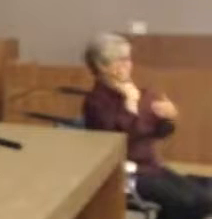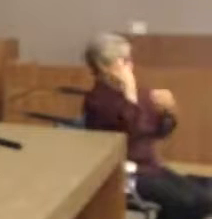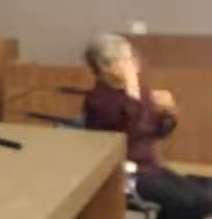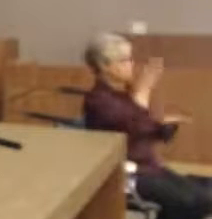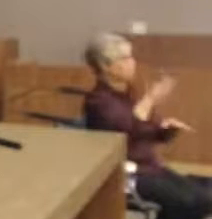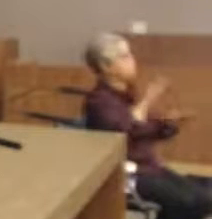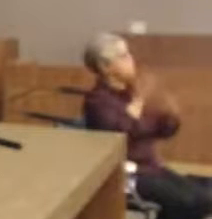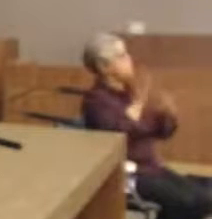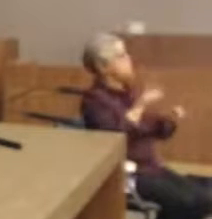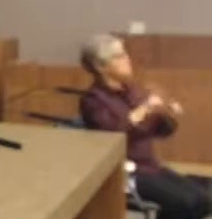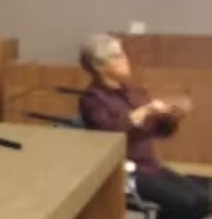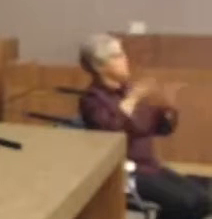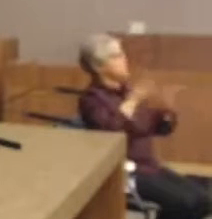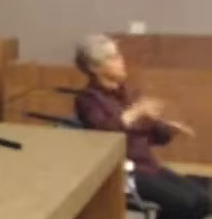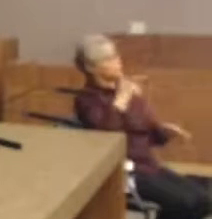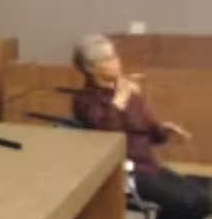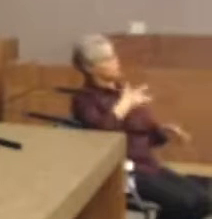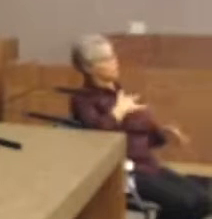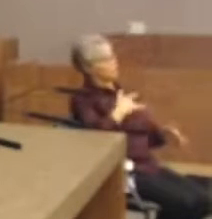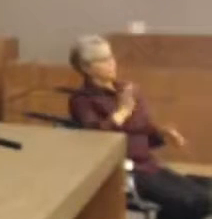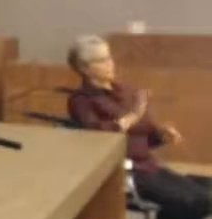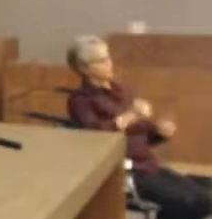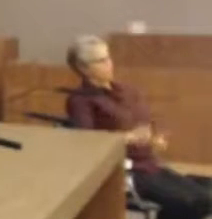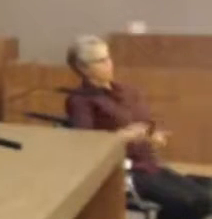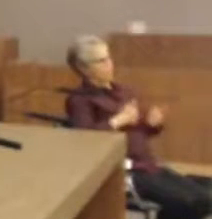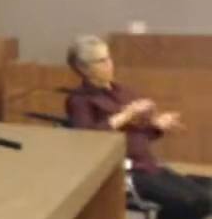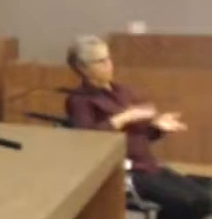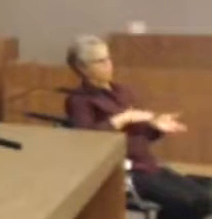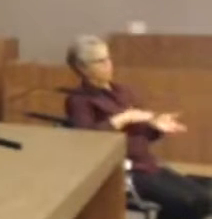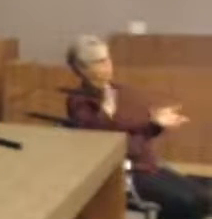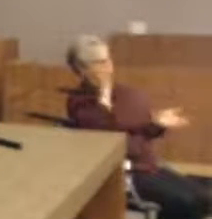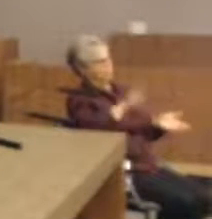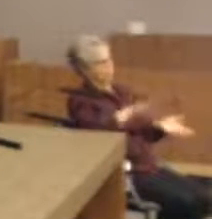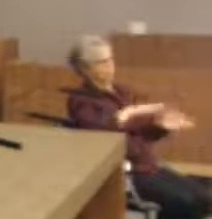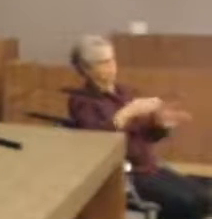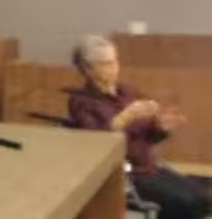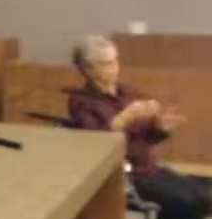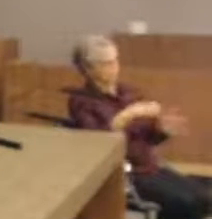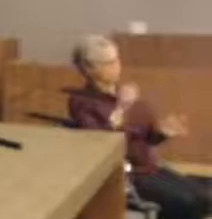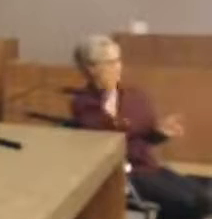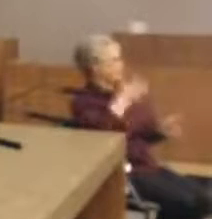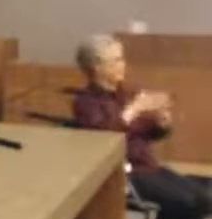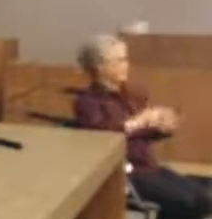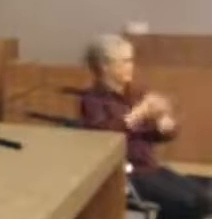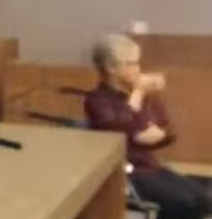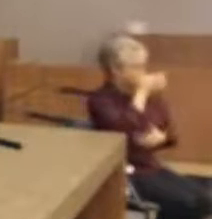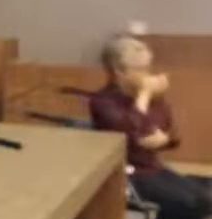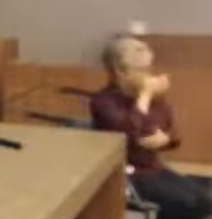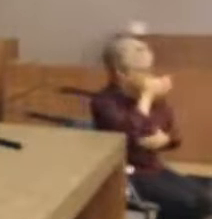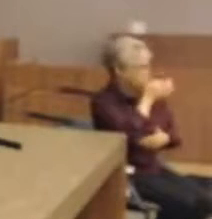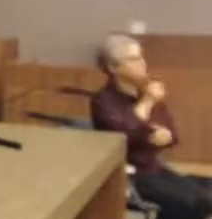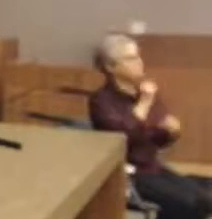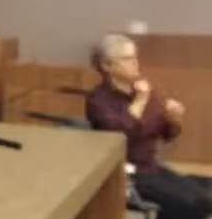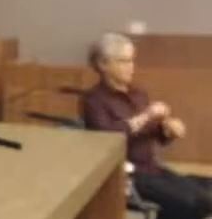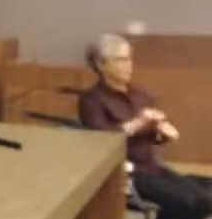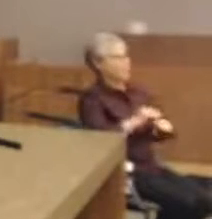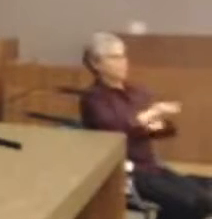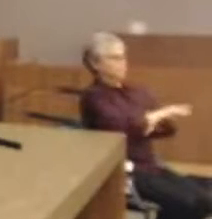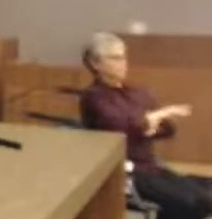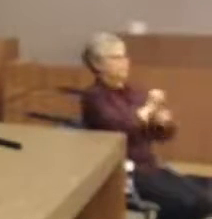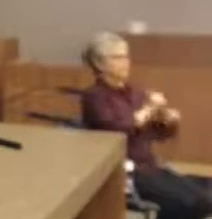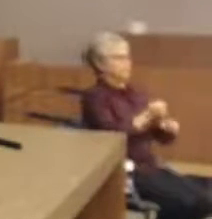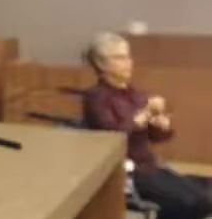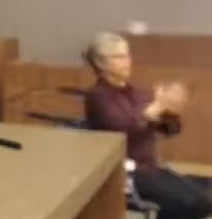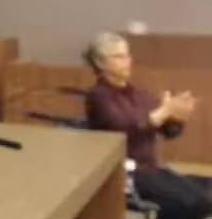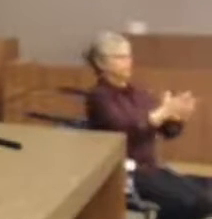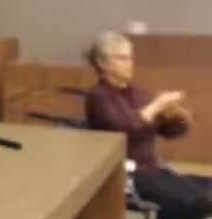life is ending, that can activate all of those trauma symptoms, not only for them, but for the people around them, their caregivers, their loved ones. But I don't know much